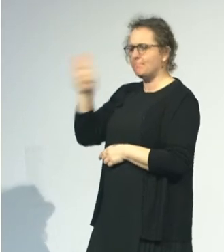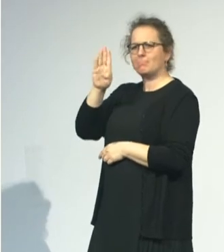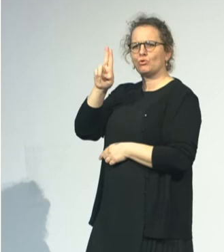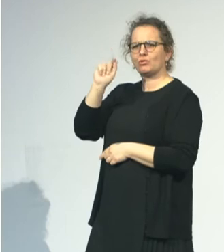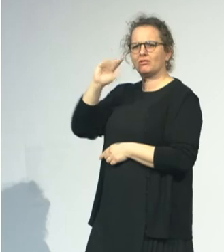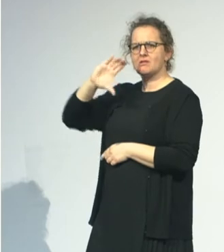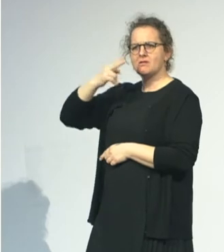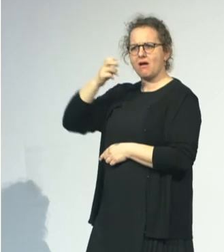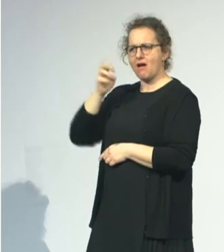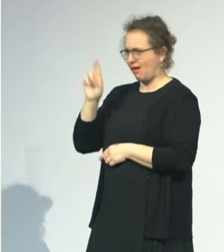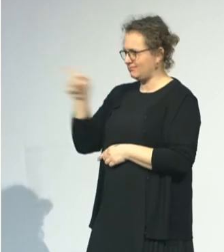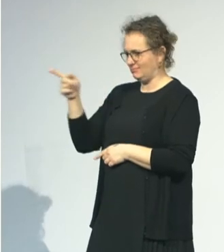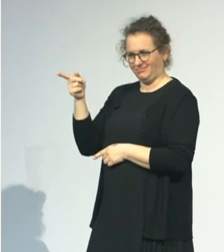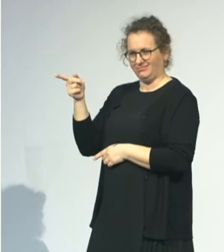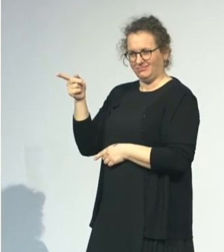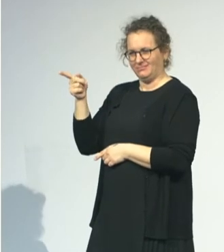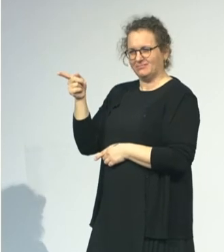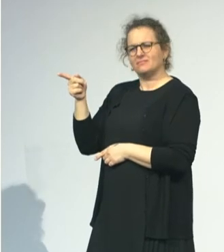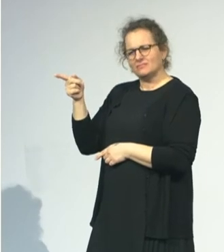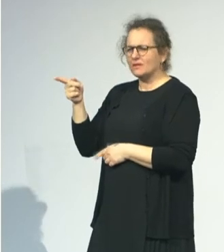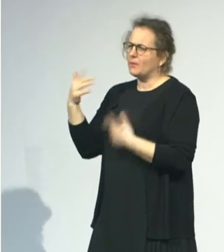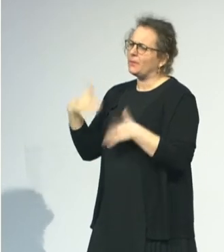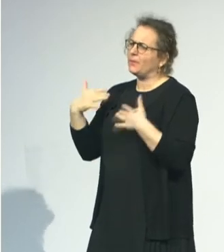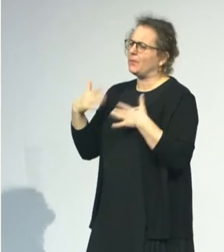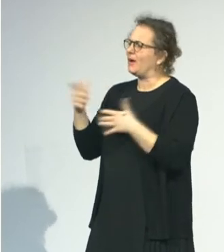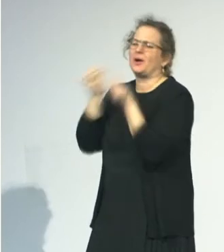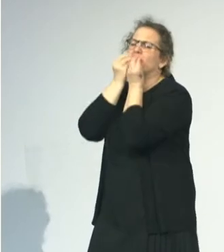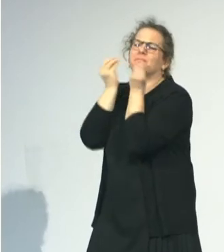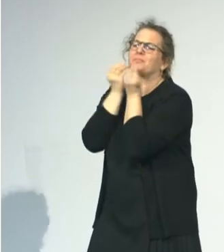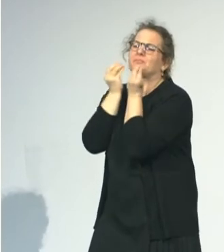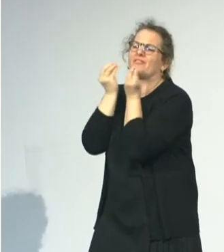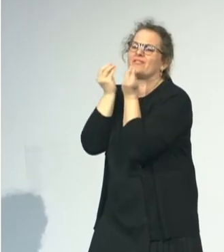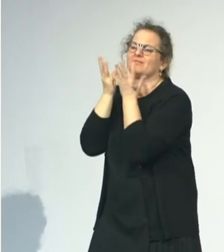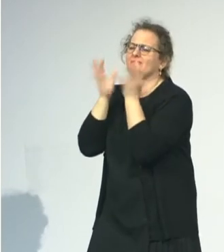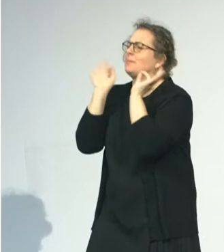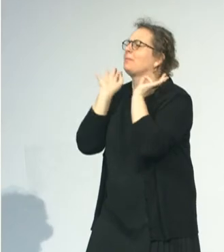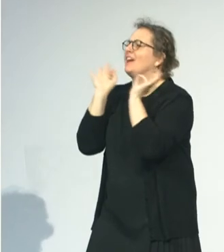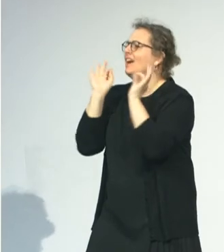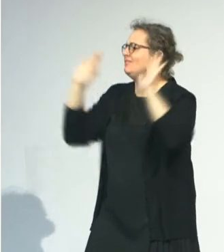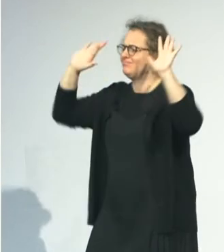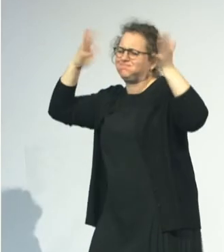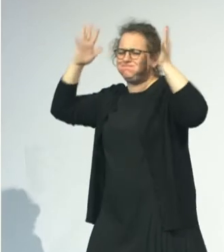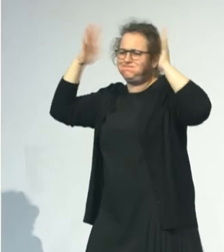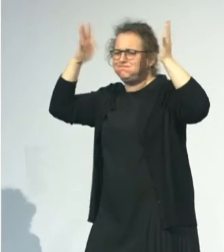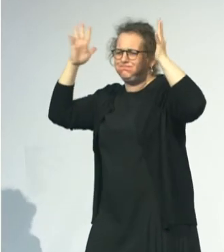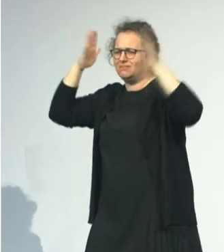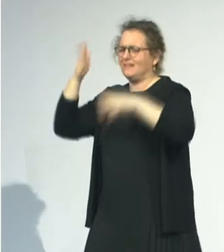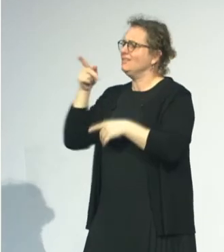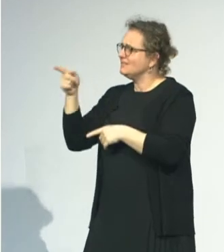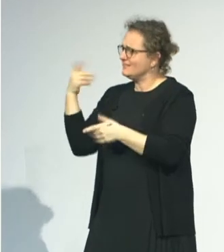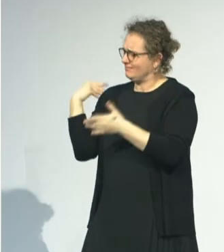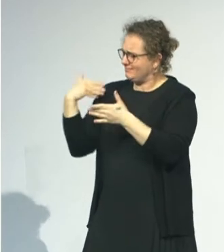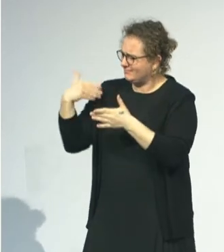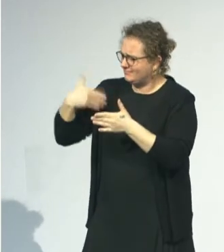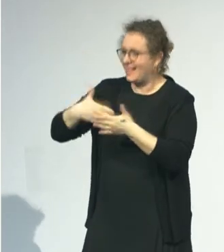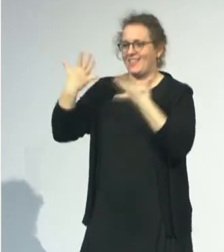Please don't leave a word of her about fantastic or anything fantastic. Like that. He is fantastic. Can you just give her a round of applause? This is the final panel. Come on. Yeah. Give